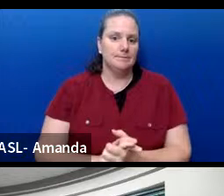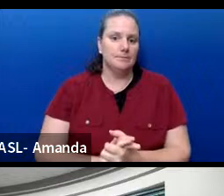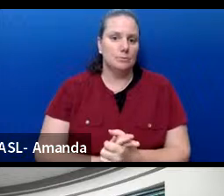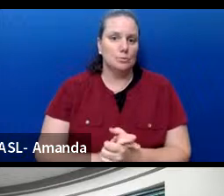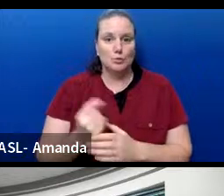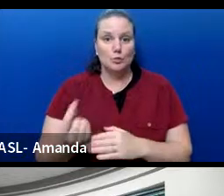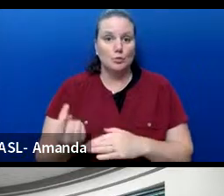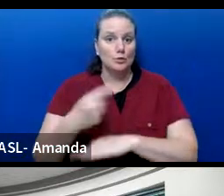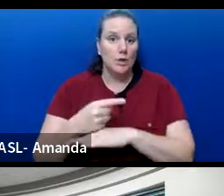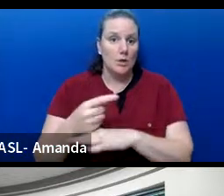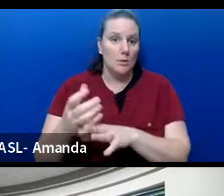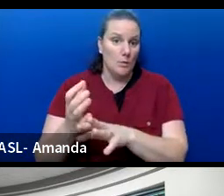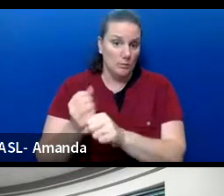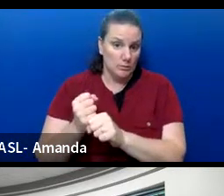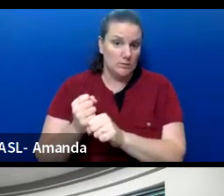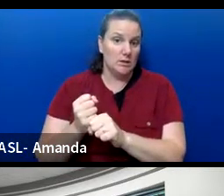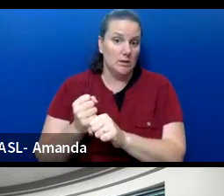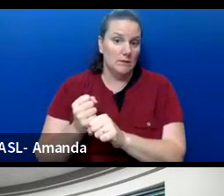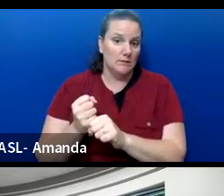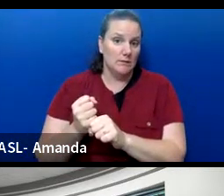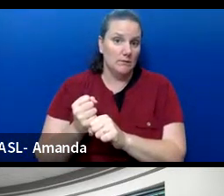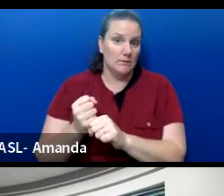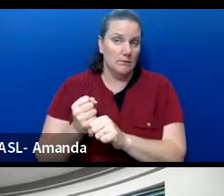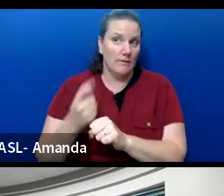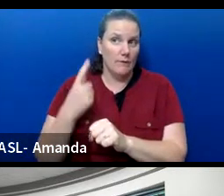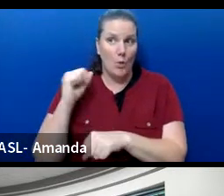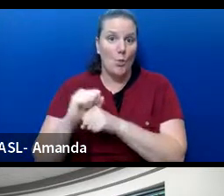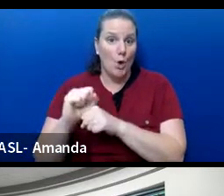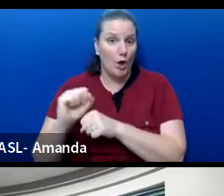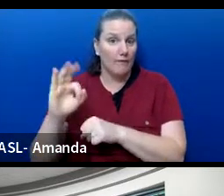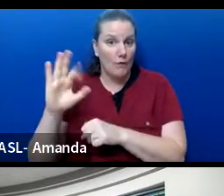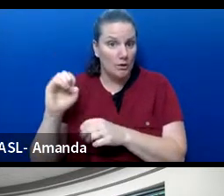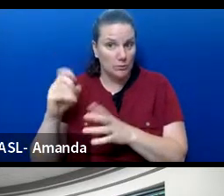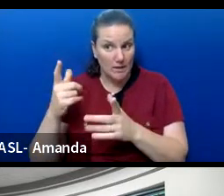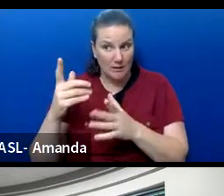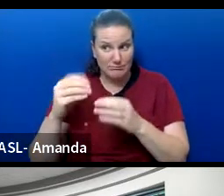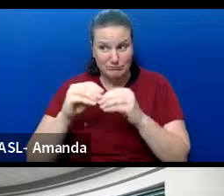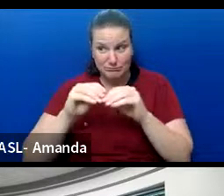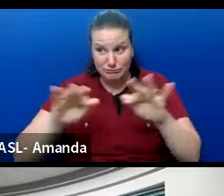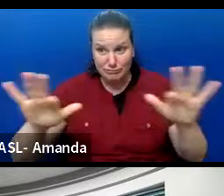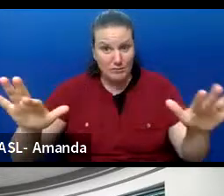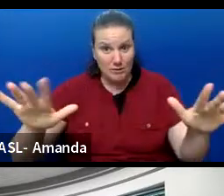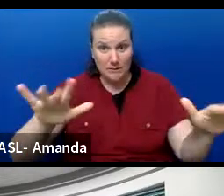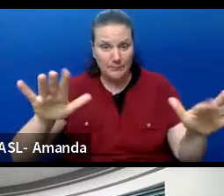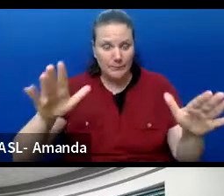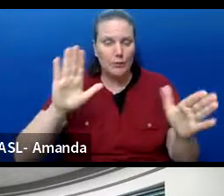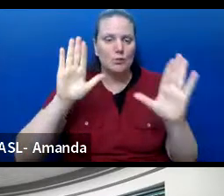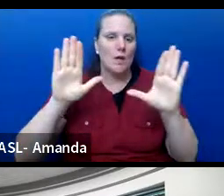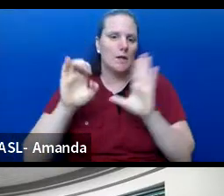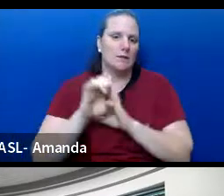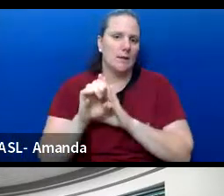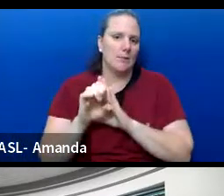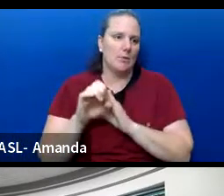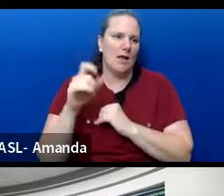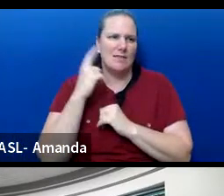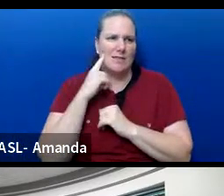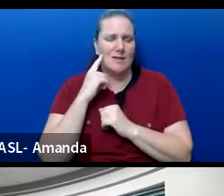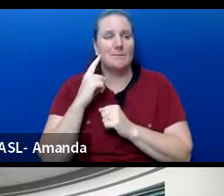will want to receive from them in terms of workforce. So we can dashboard that out. And there are some great examples, I think, here regionally,